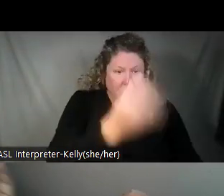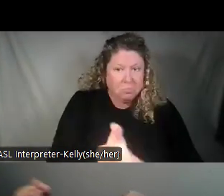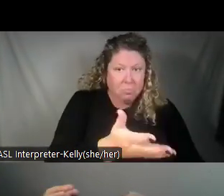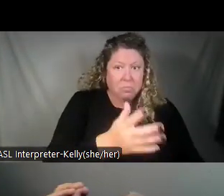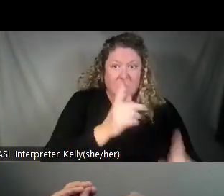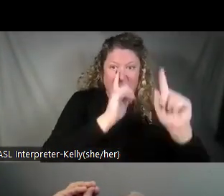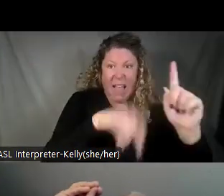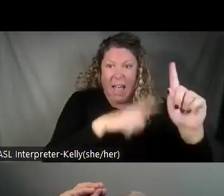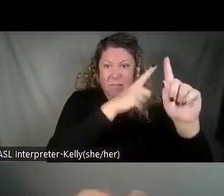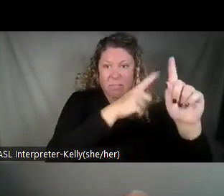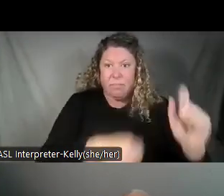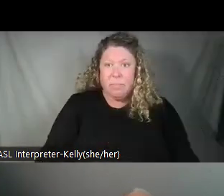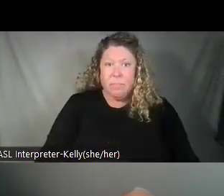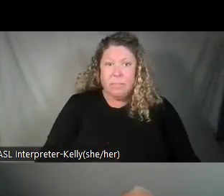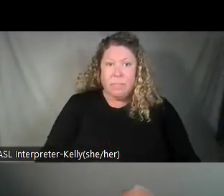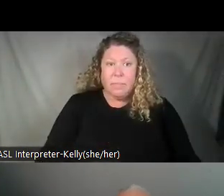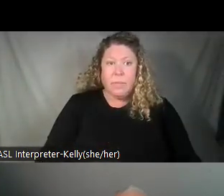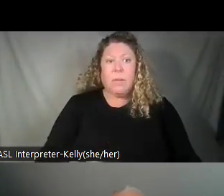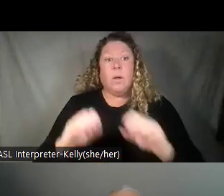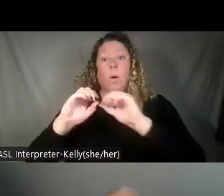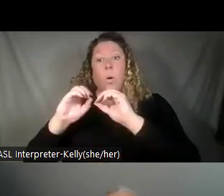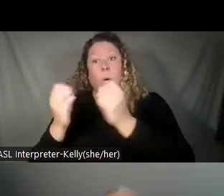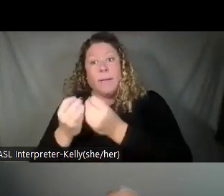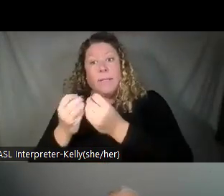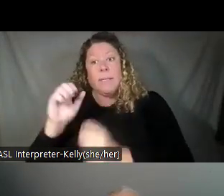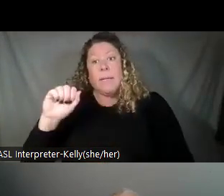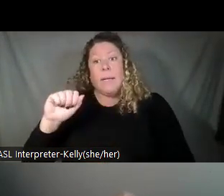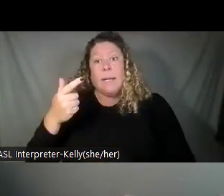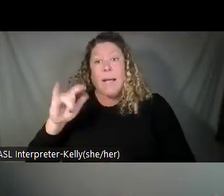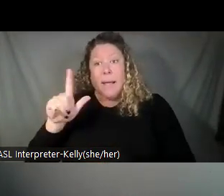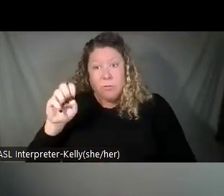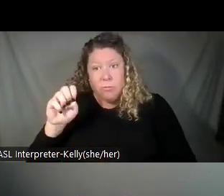go. In organizational agility or an agility view,